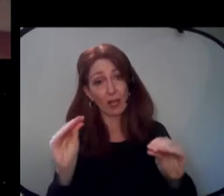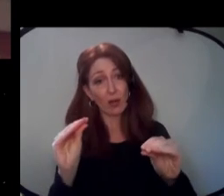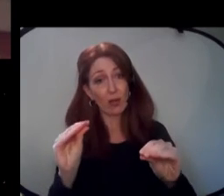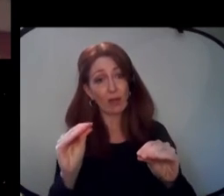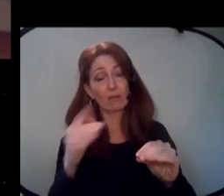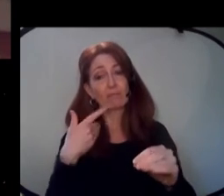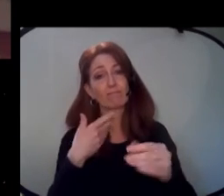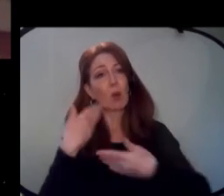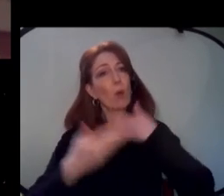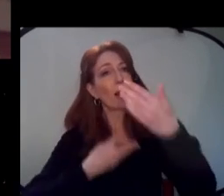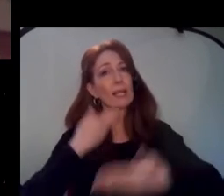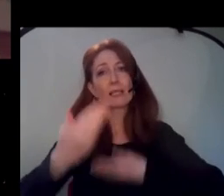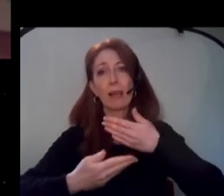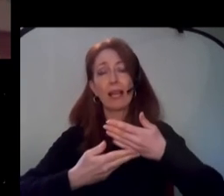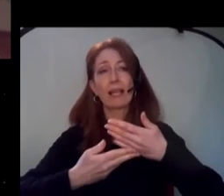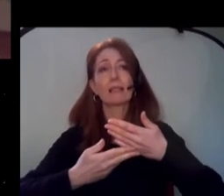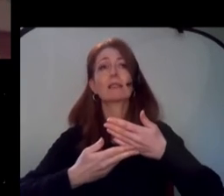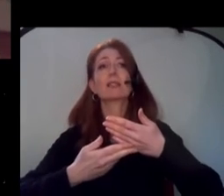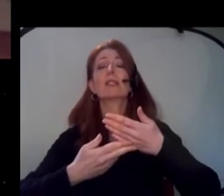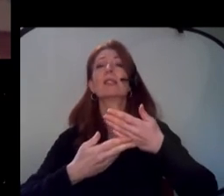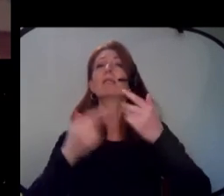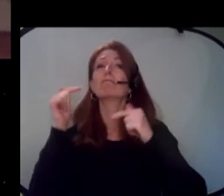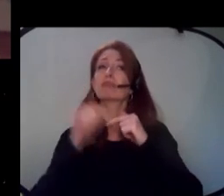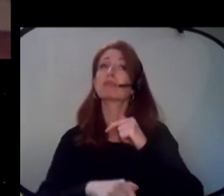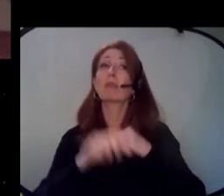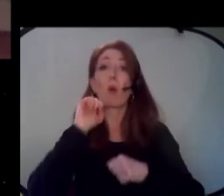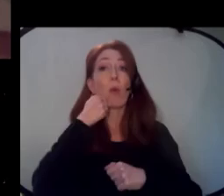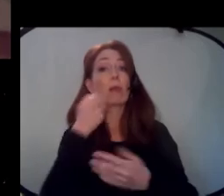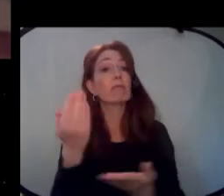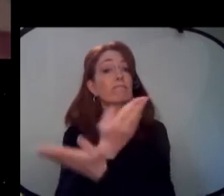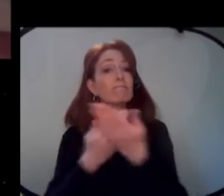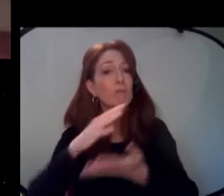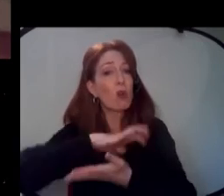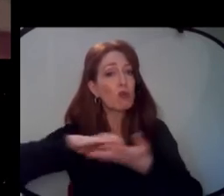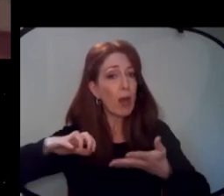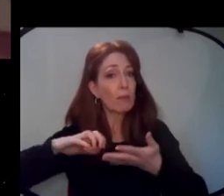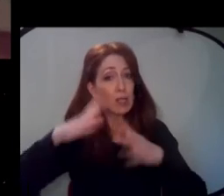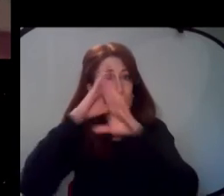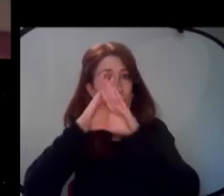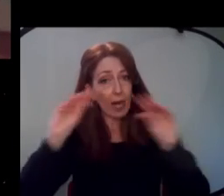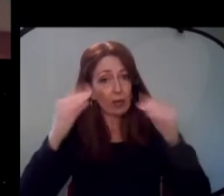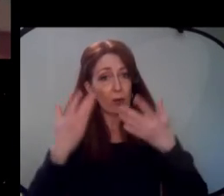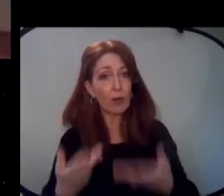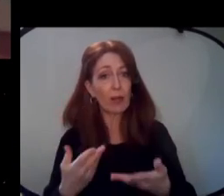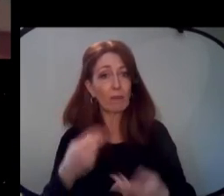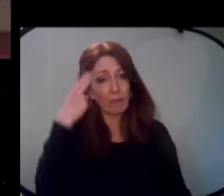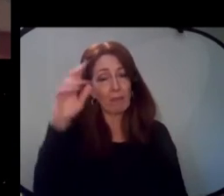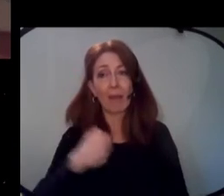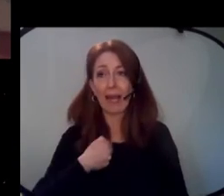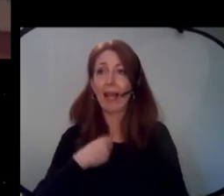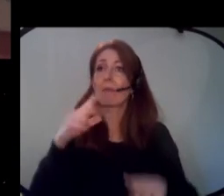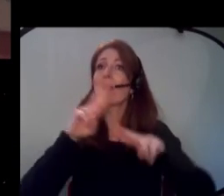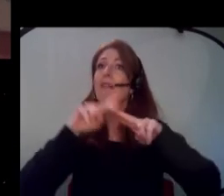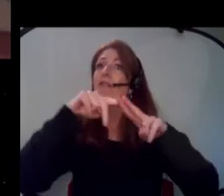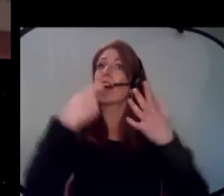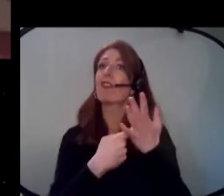story, we will be discussing an instance of rape, so I'd like to flag that as sensitive material right now. My name is Ferren Gipson. I'm